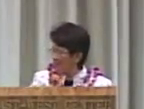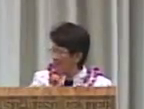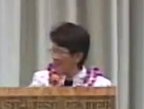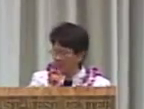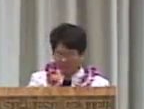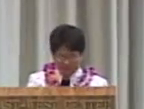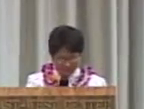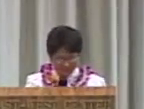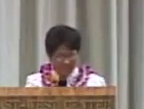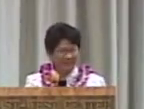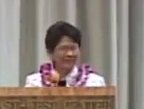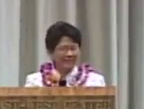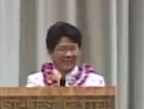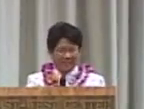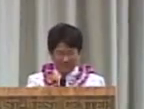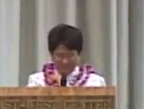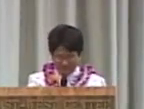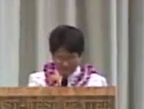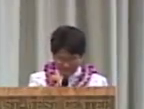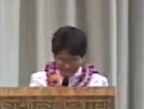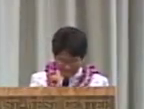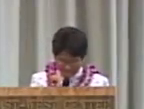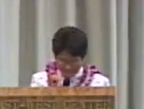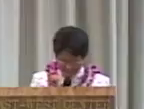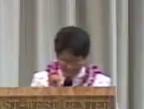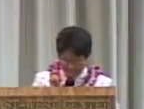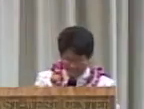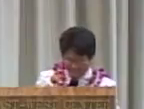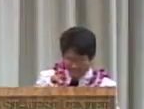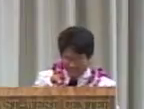mentioned, that she put this together? Thank you.